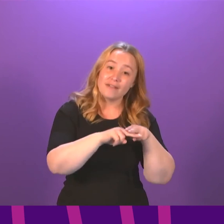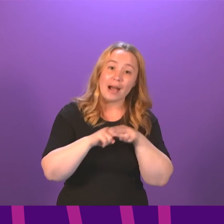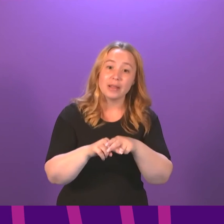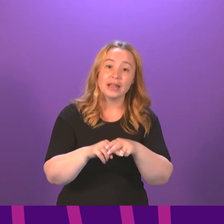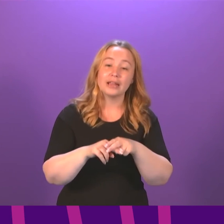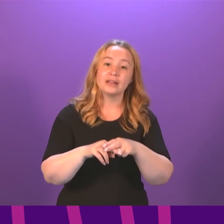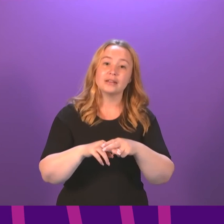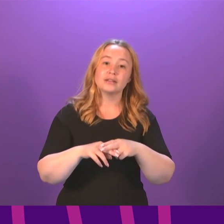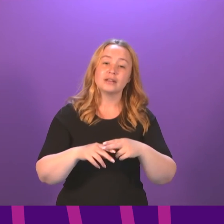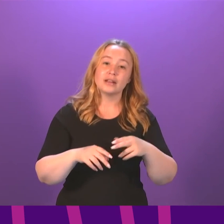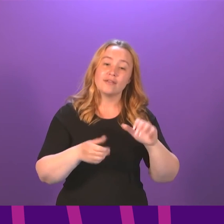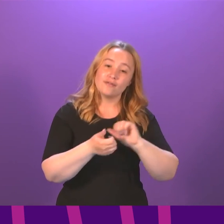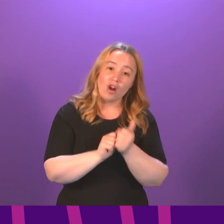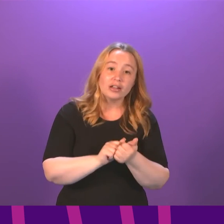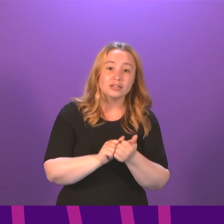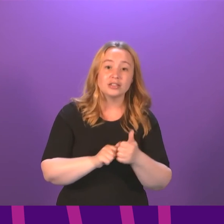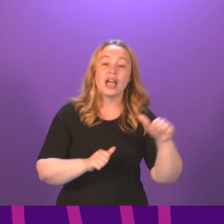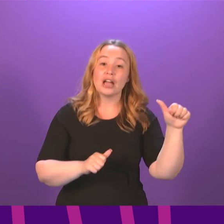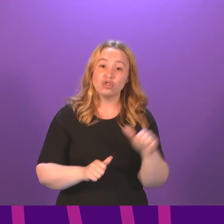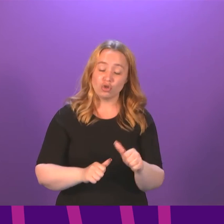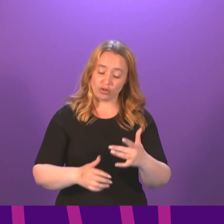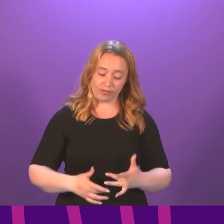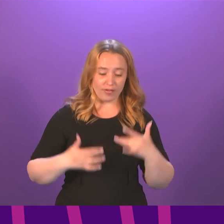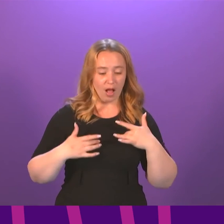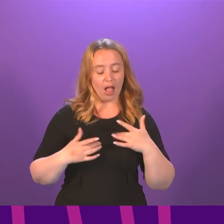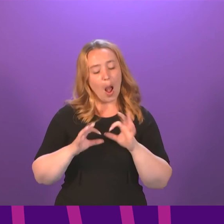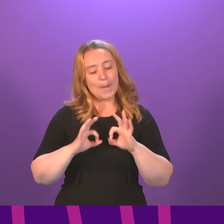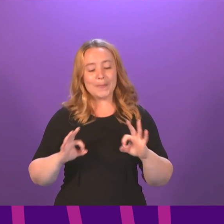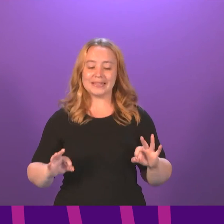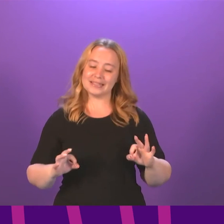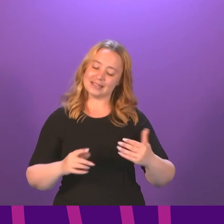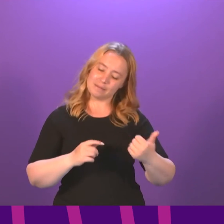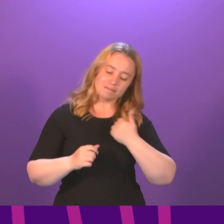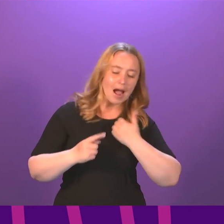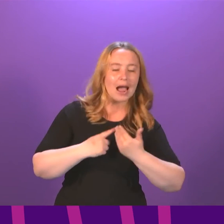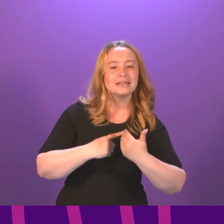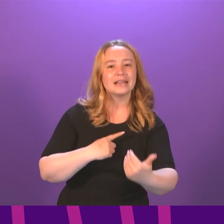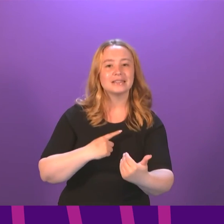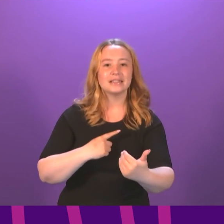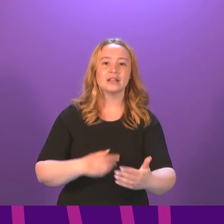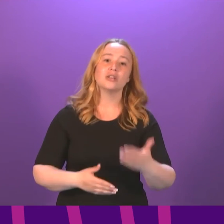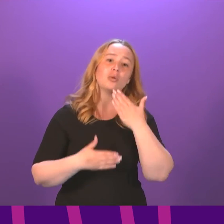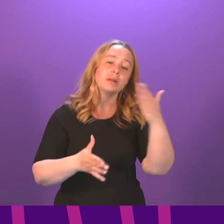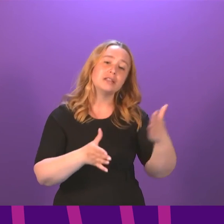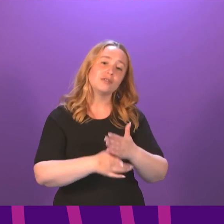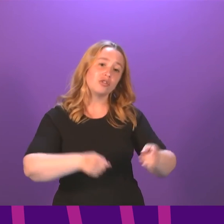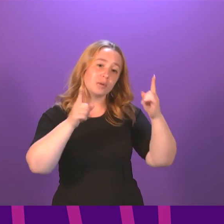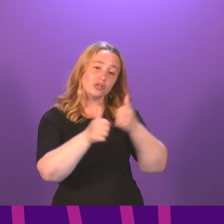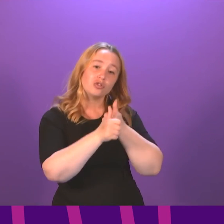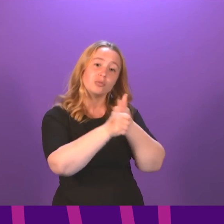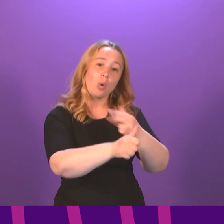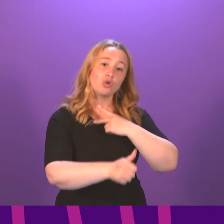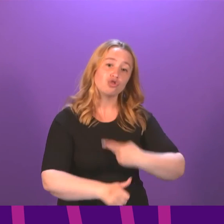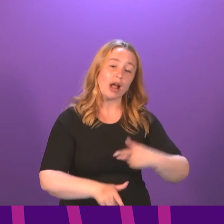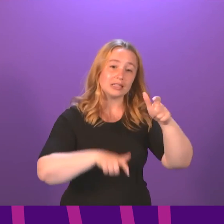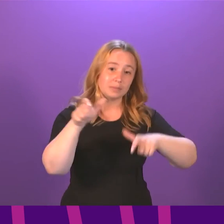be able to express their identity in peace. Will the First Minister stand with me to support trans people and agree that the current